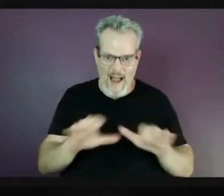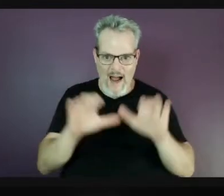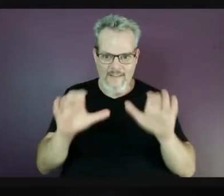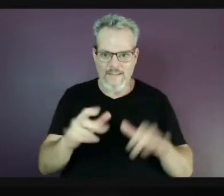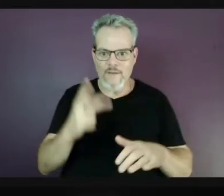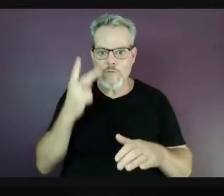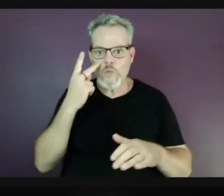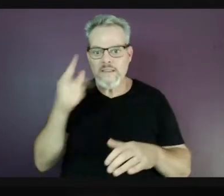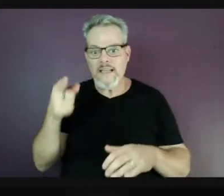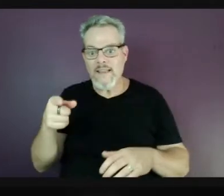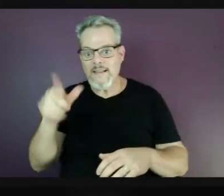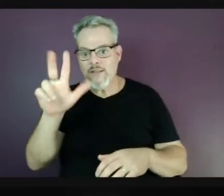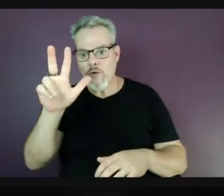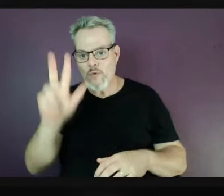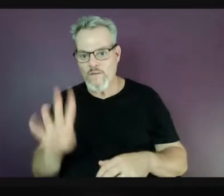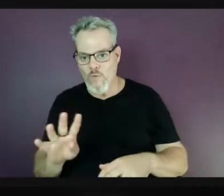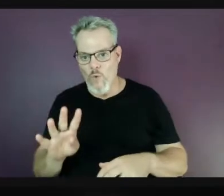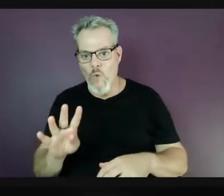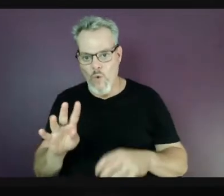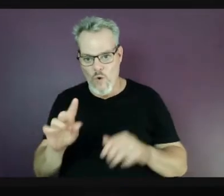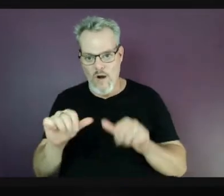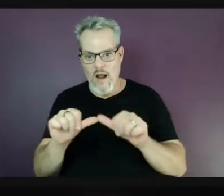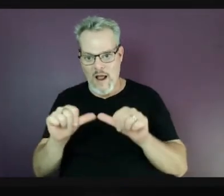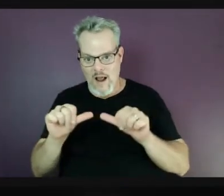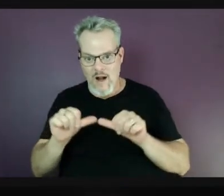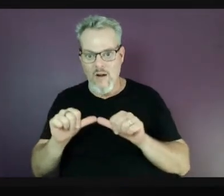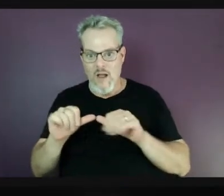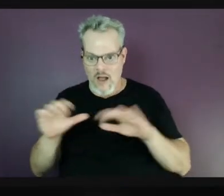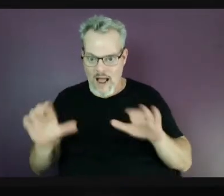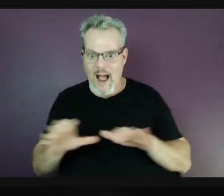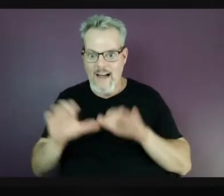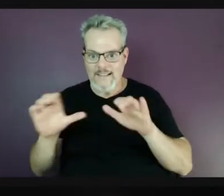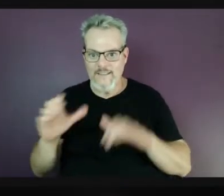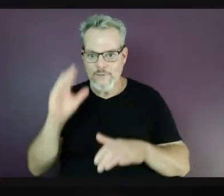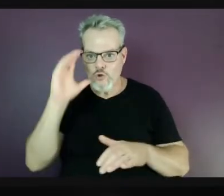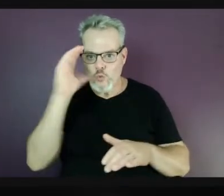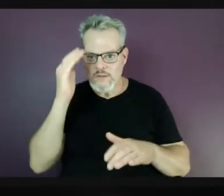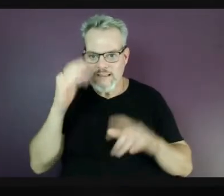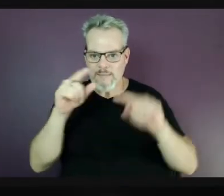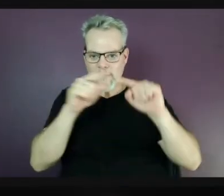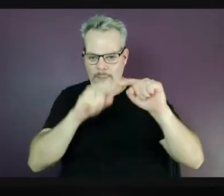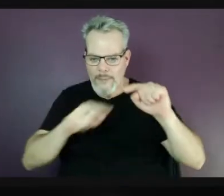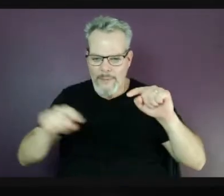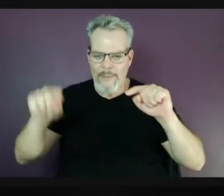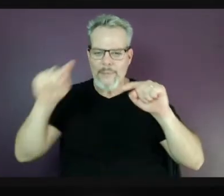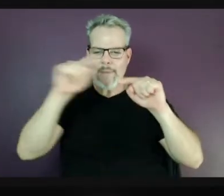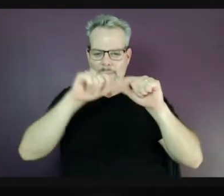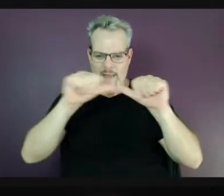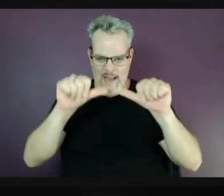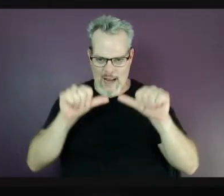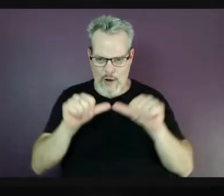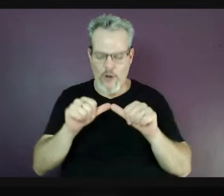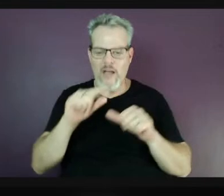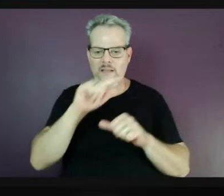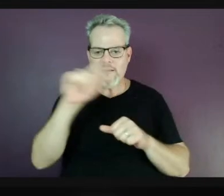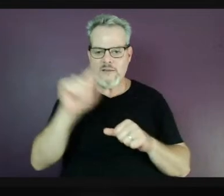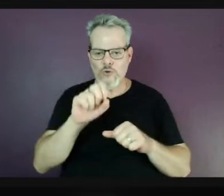over here, right? And so it seems like all through here is the zone where we're having this